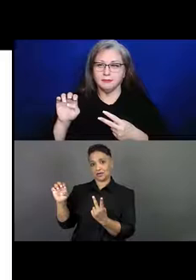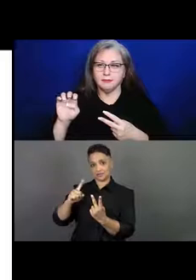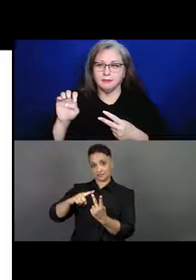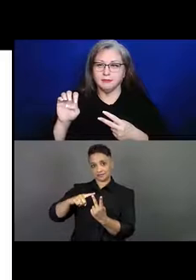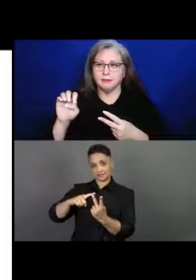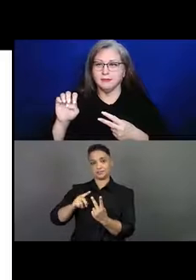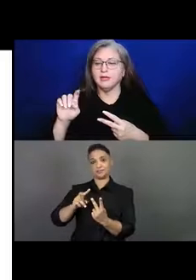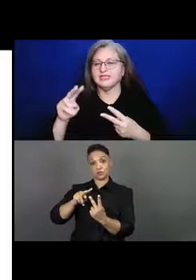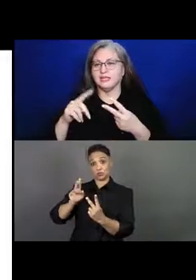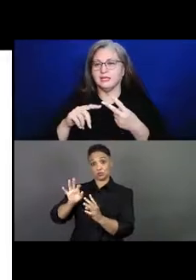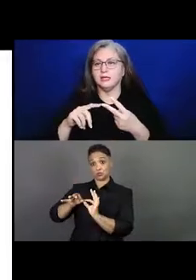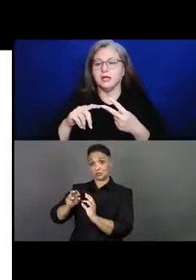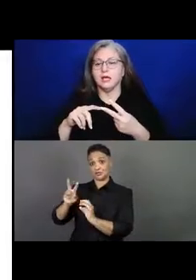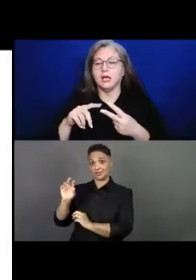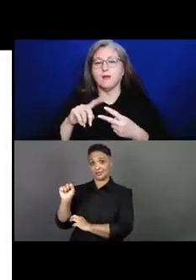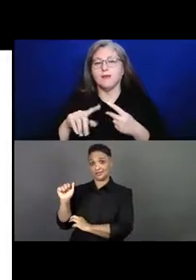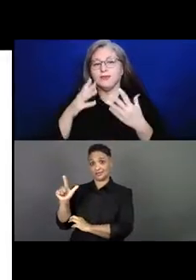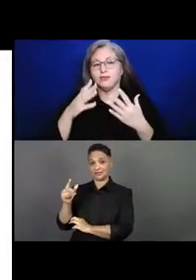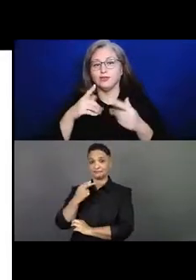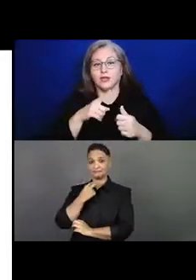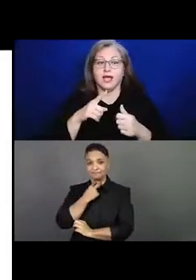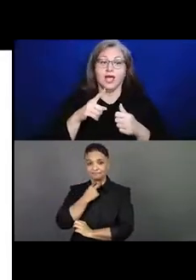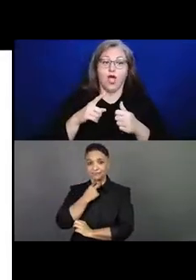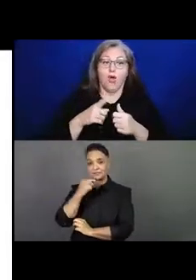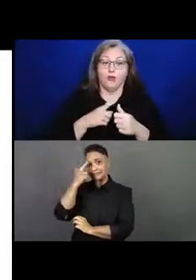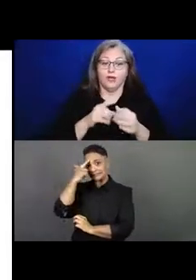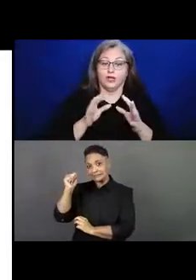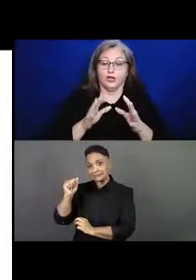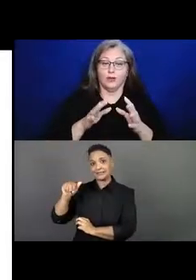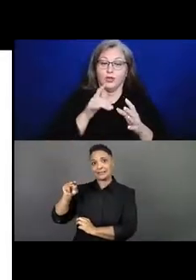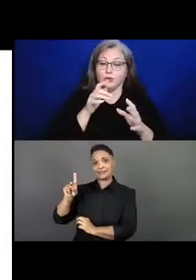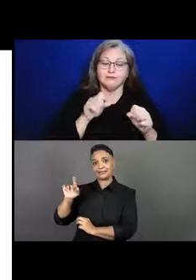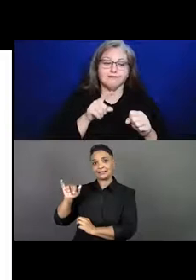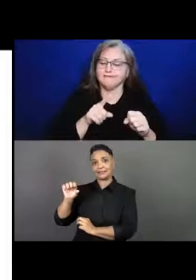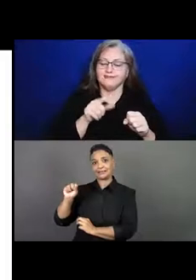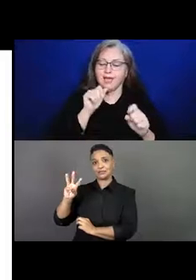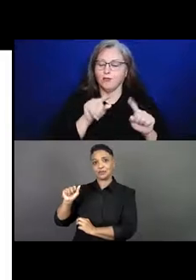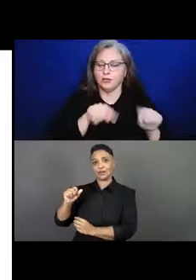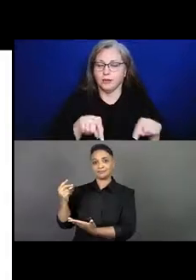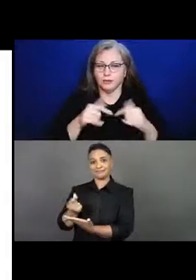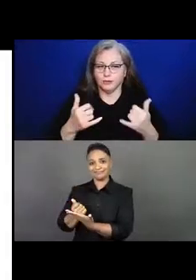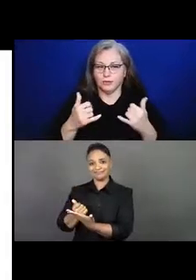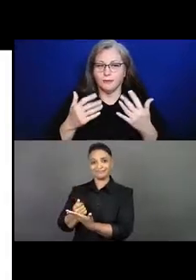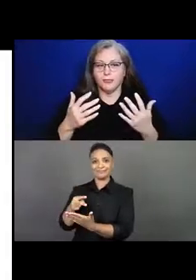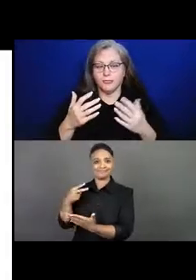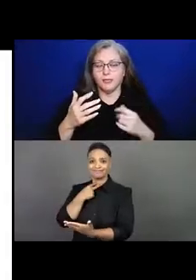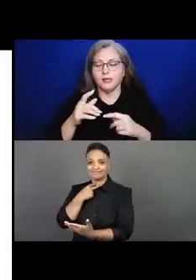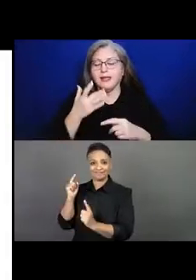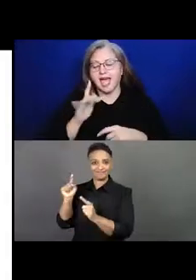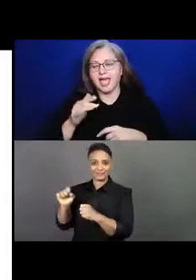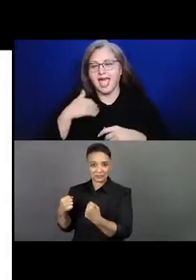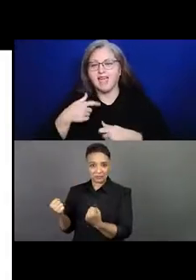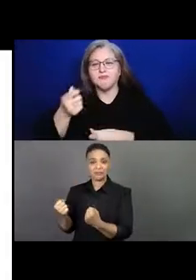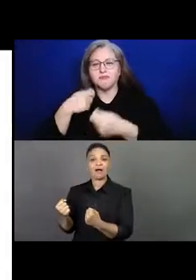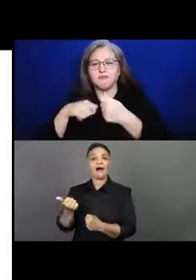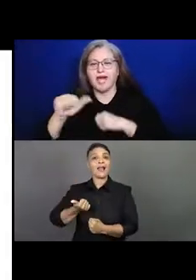interpreter. Unfortunately, the interpreter was secure today. She can't make it to join us. So fortunately, we have another